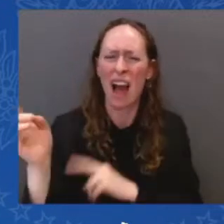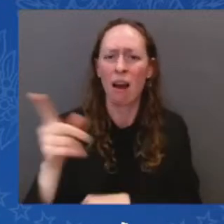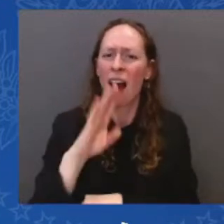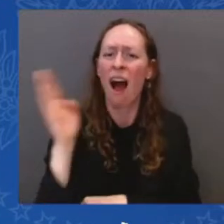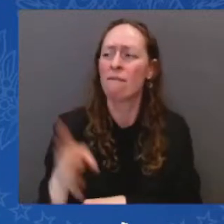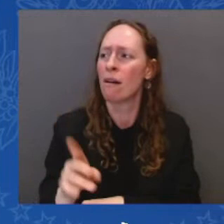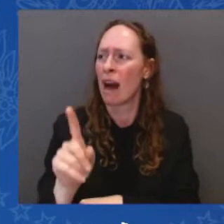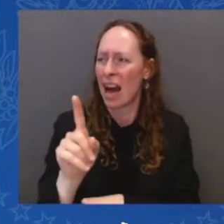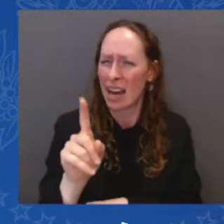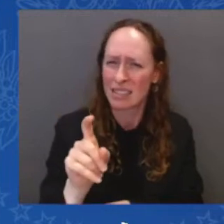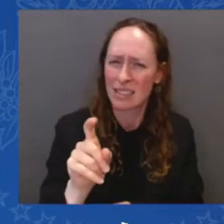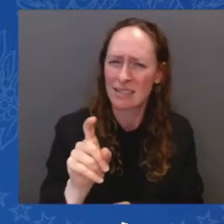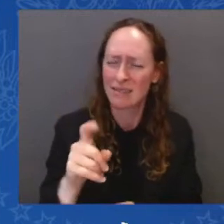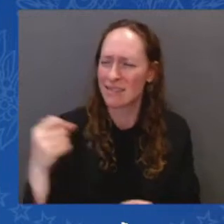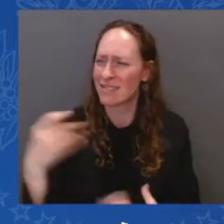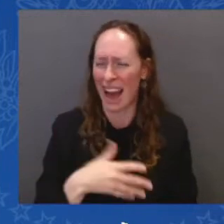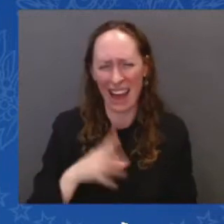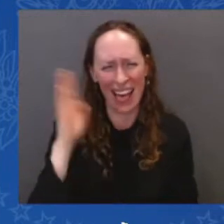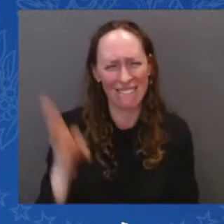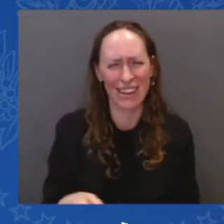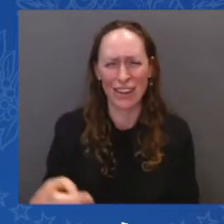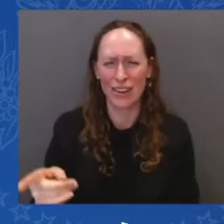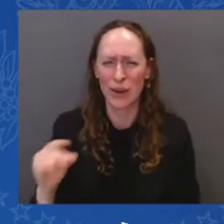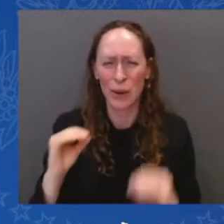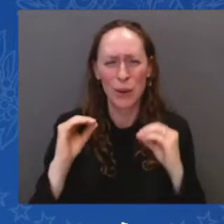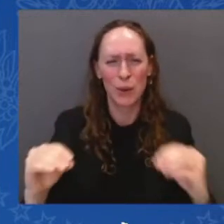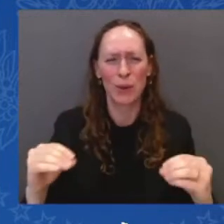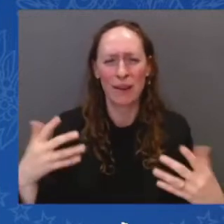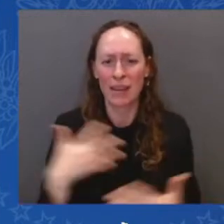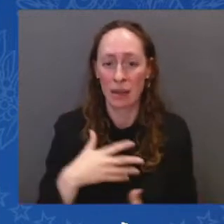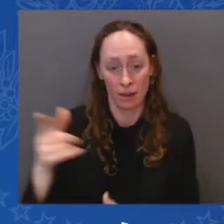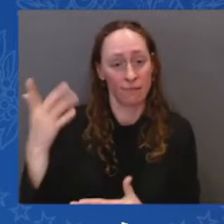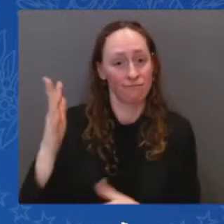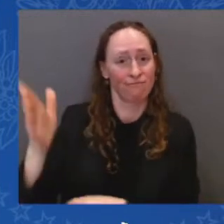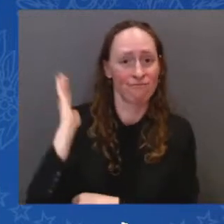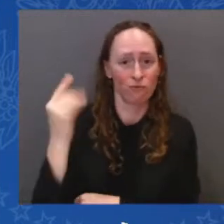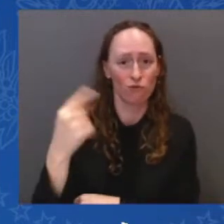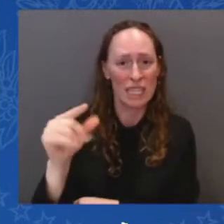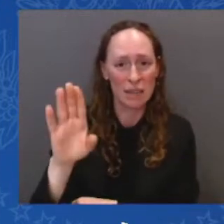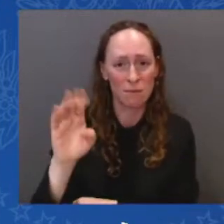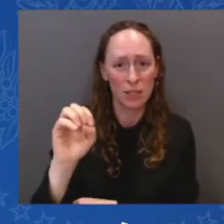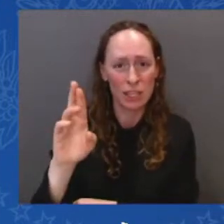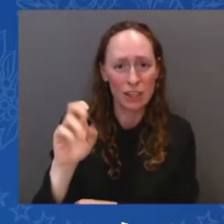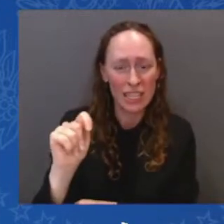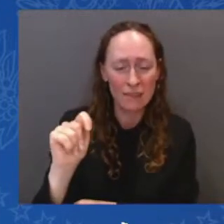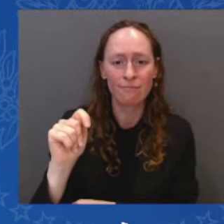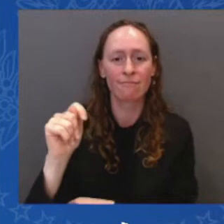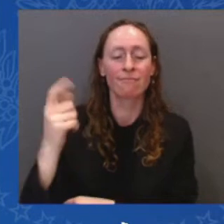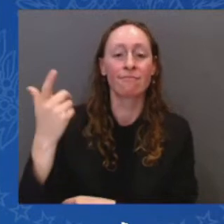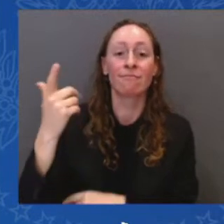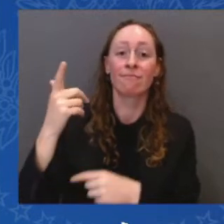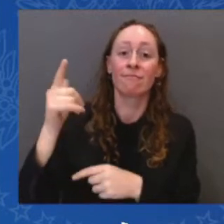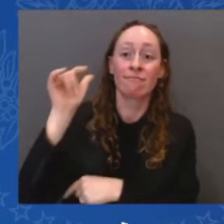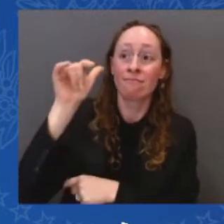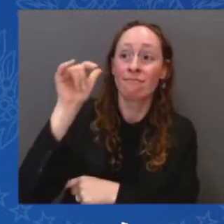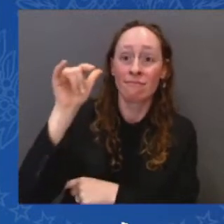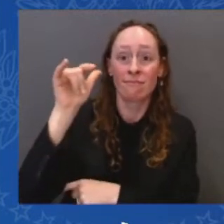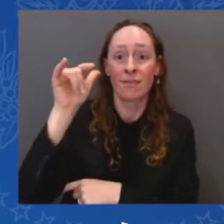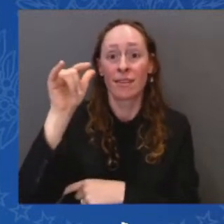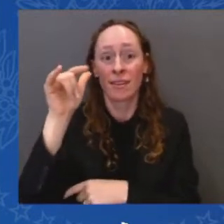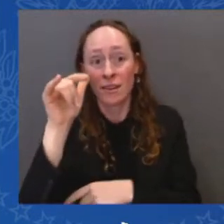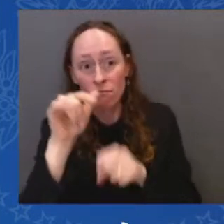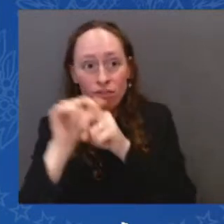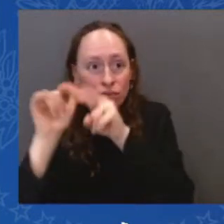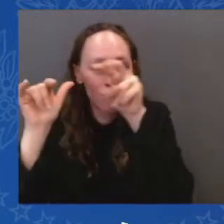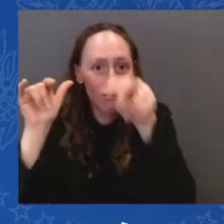battalion in the famed 506 Parachute Infantry Regiment. And during his brigade command, what